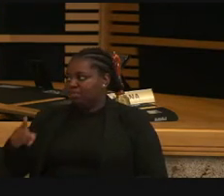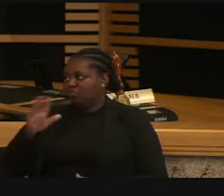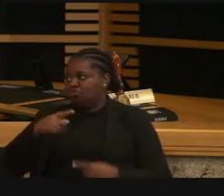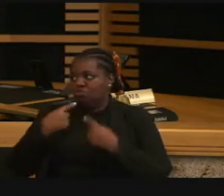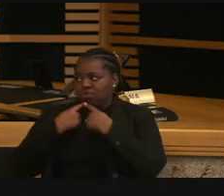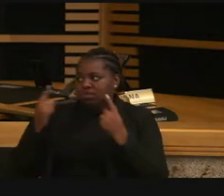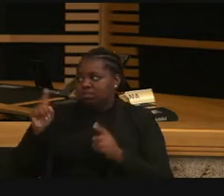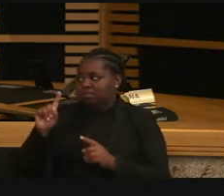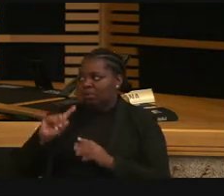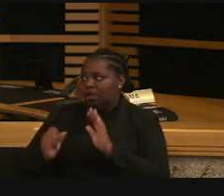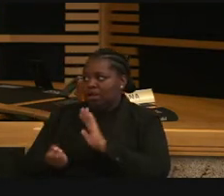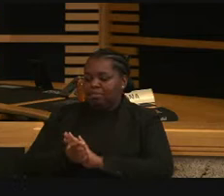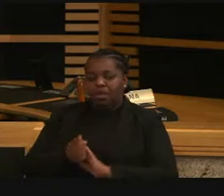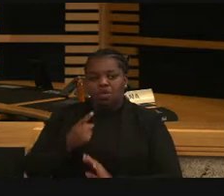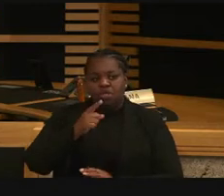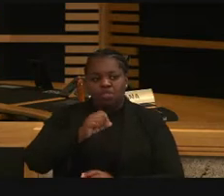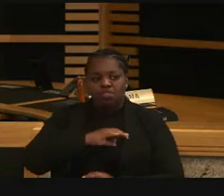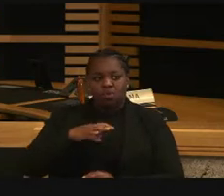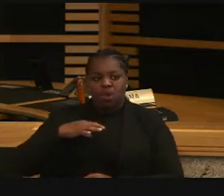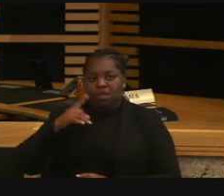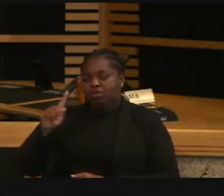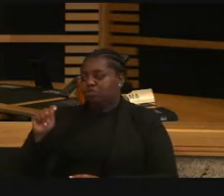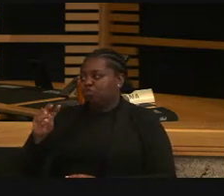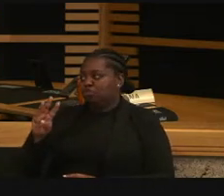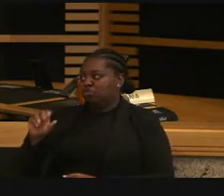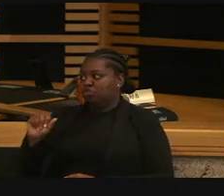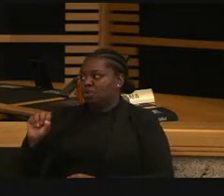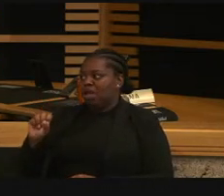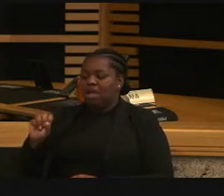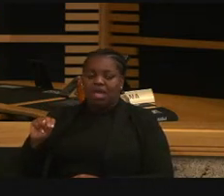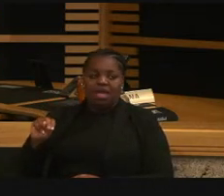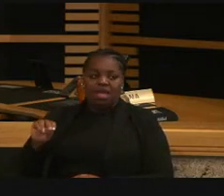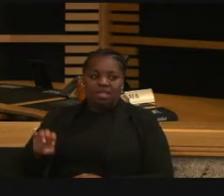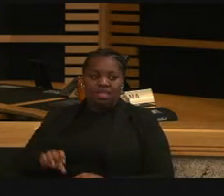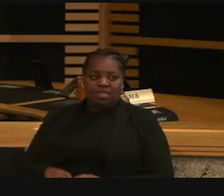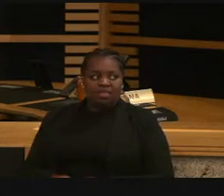ukuthi what happened with your mayor in Tswane, Randall Williams?